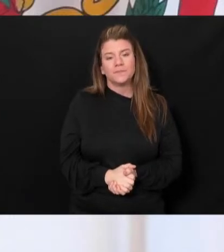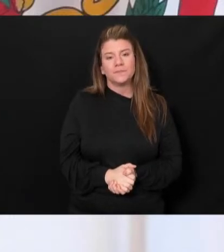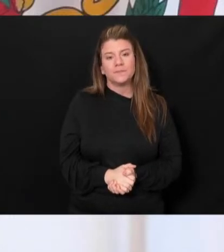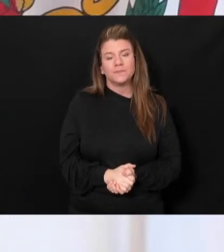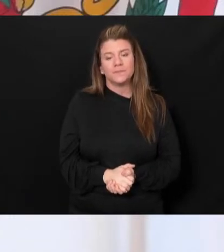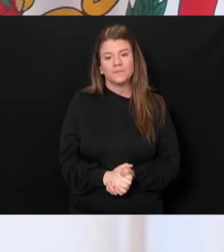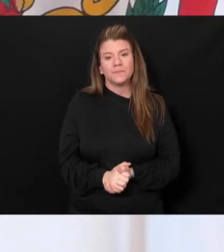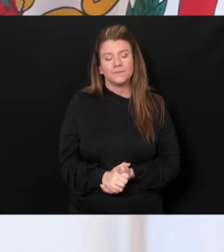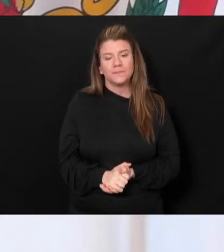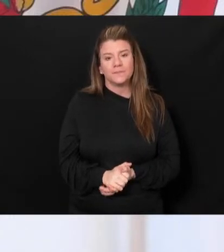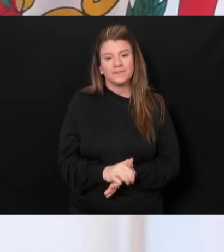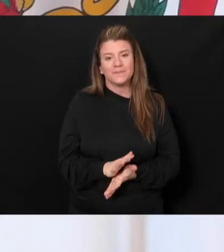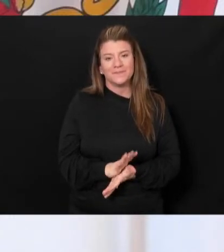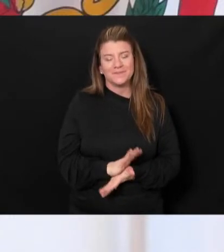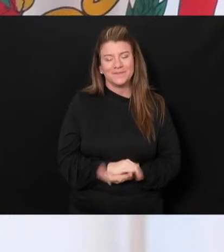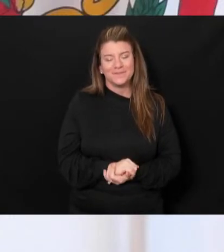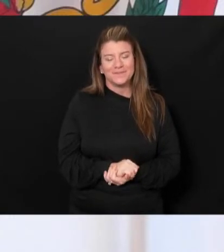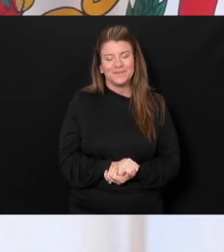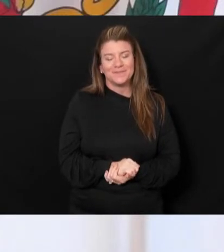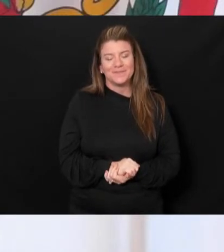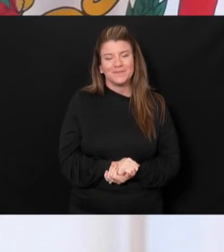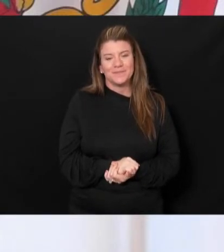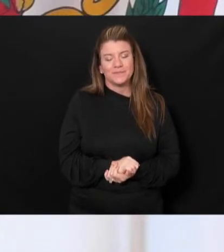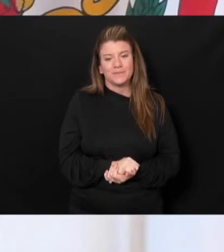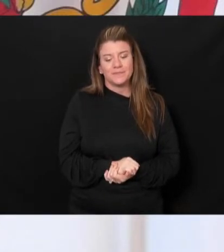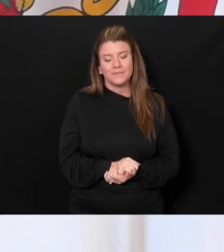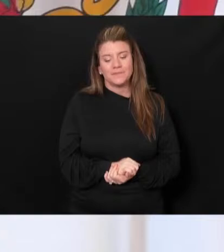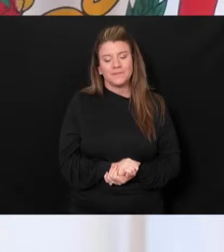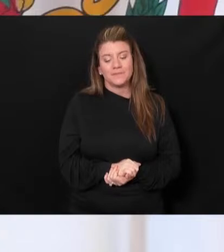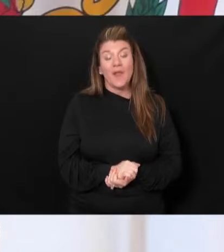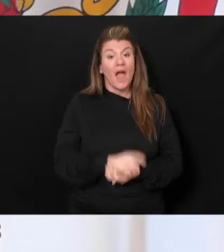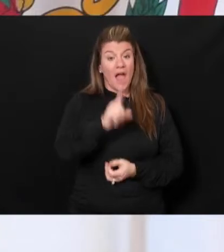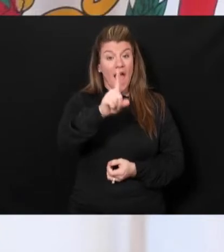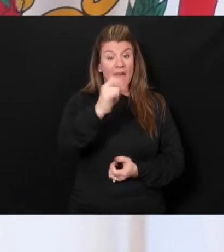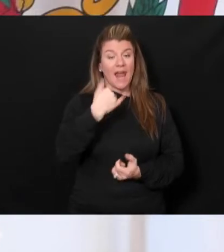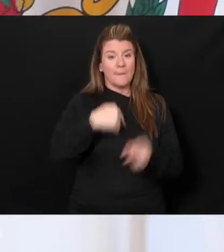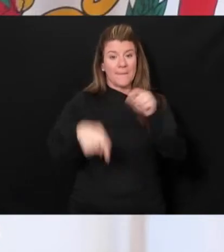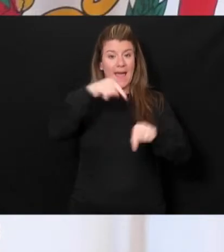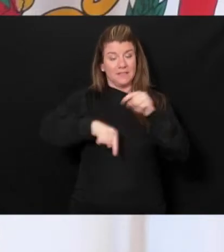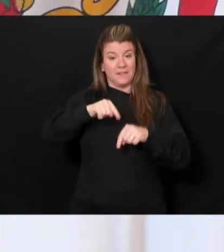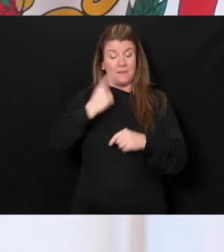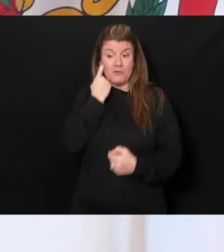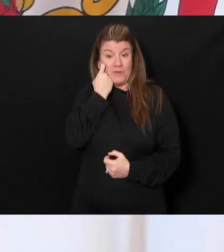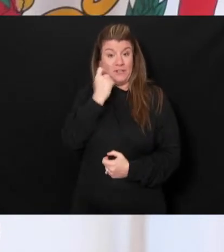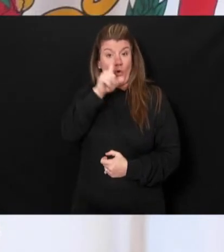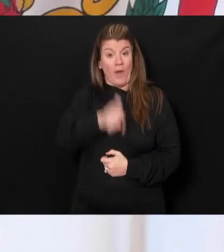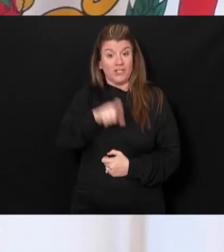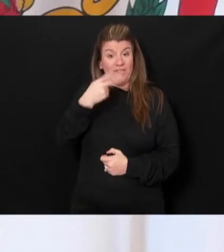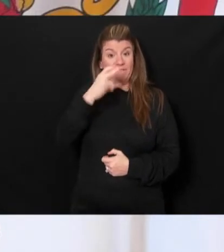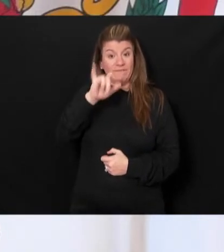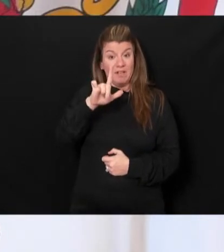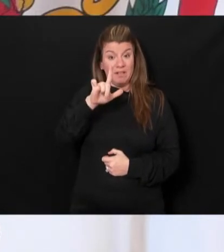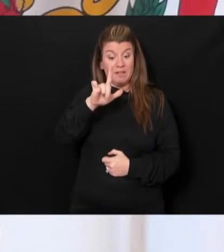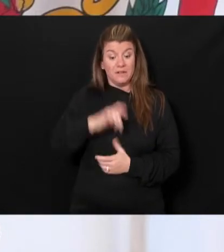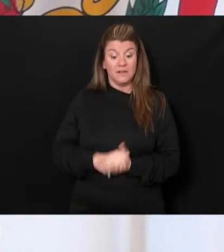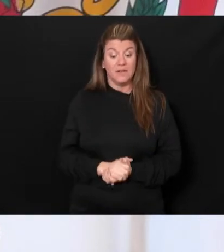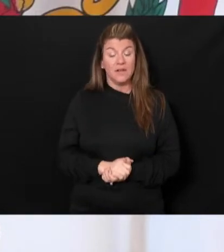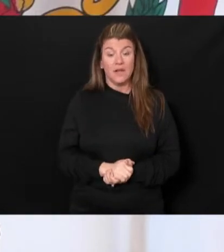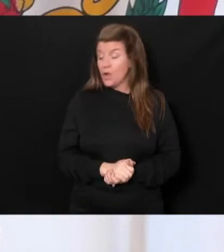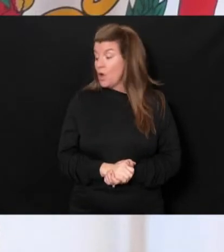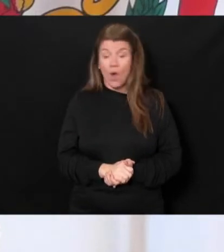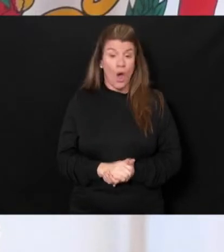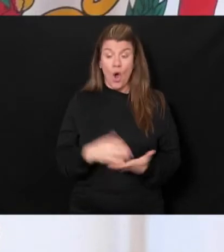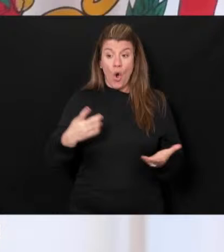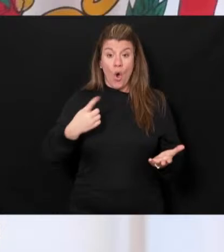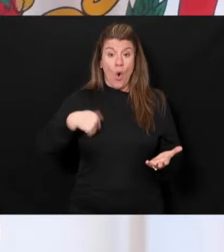Well, just a thought, back on the last question that Phil asked and everything, we would